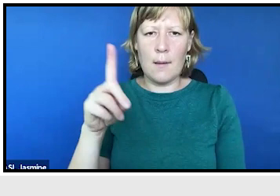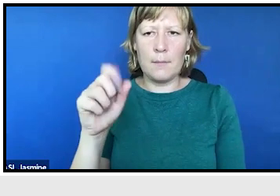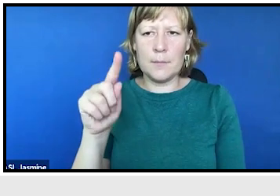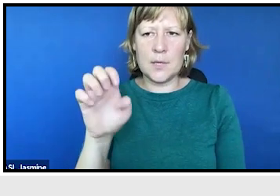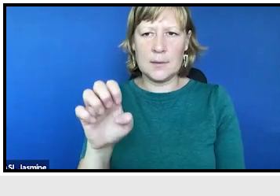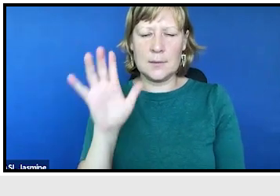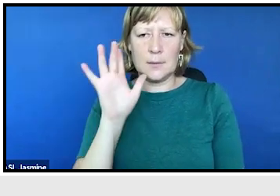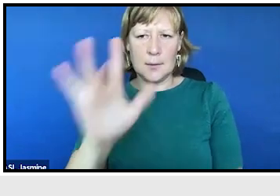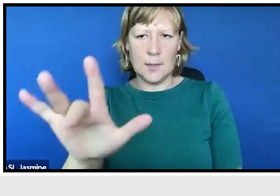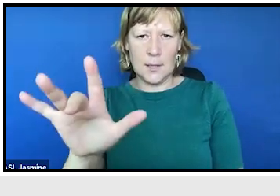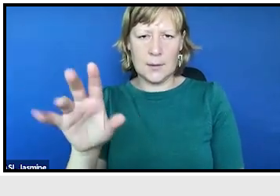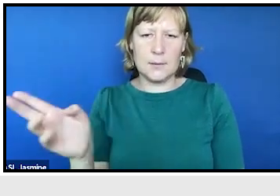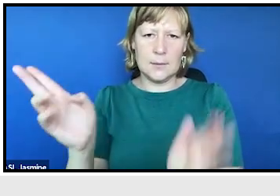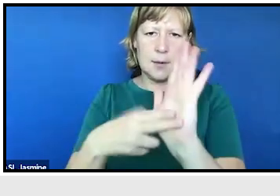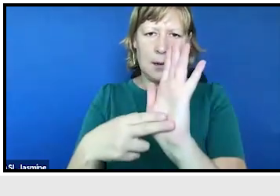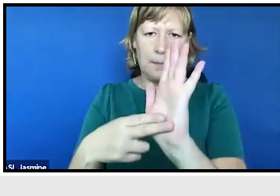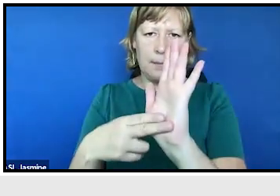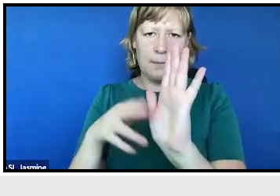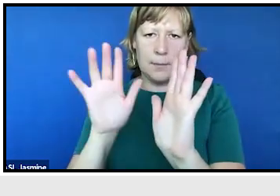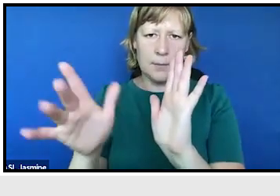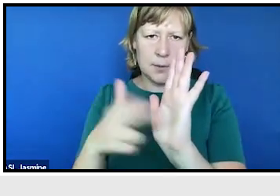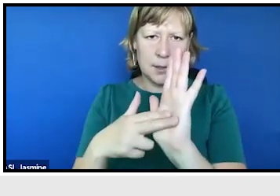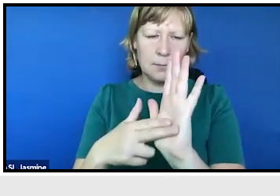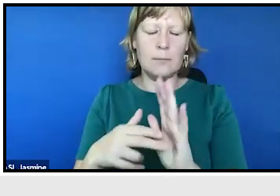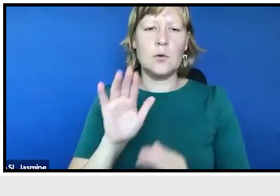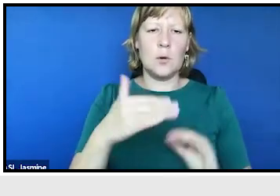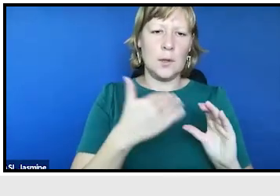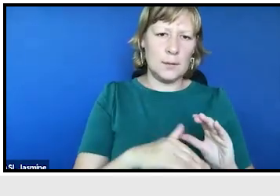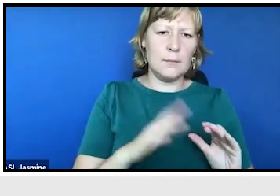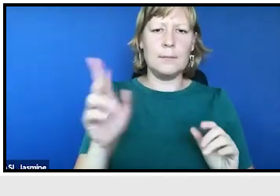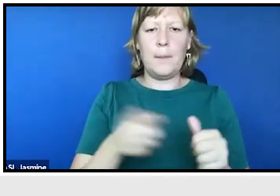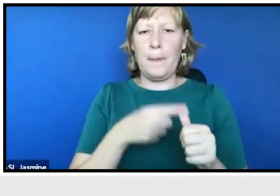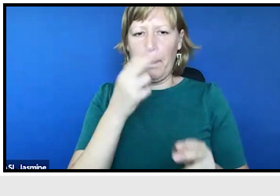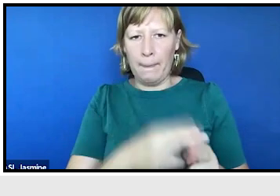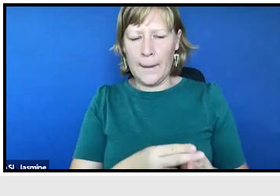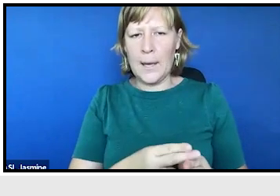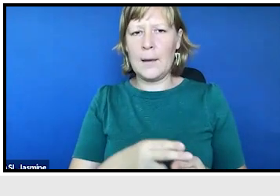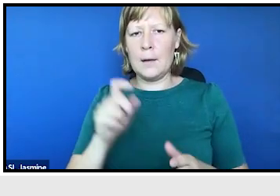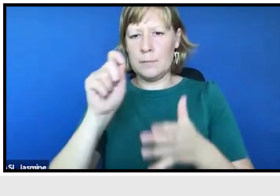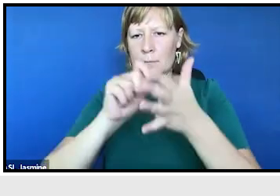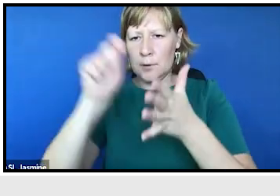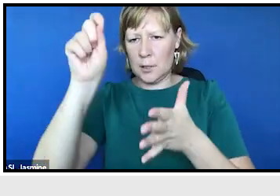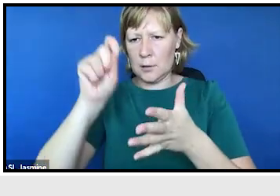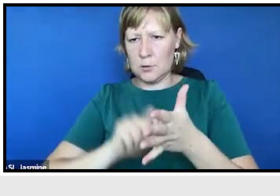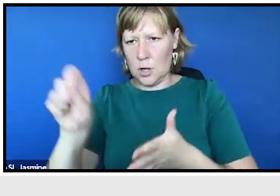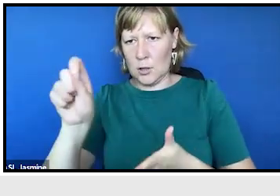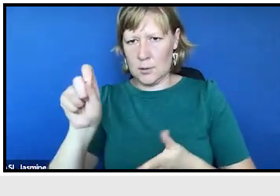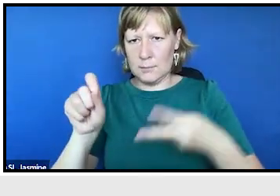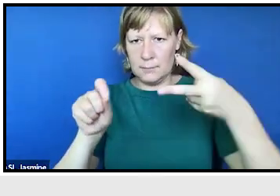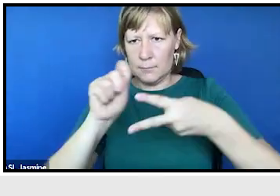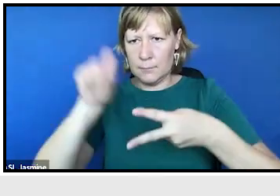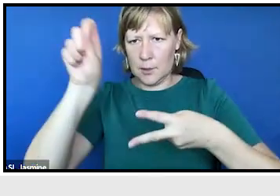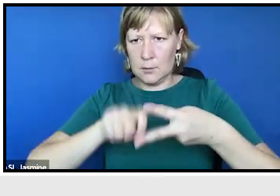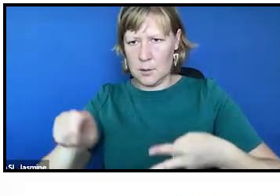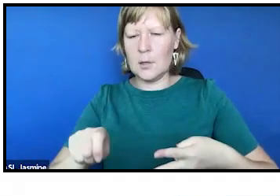that says sign up, enter your email, your first name, check off the mailing list, and submit, and you should get an email letting you